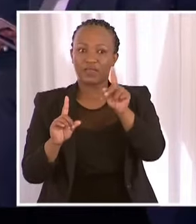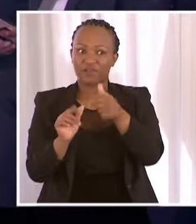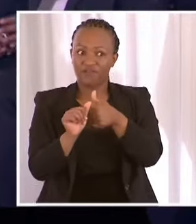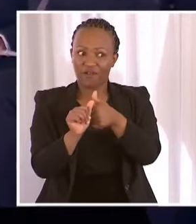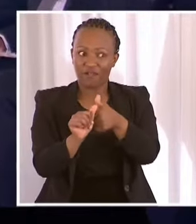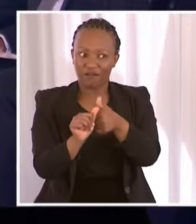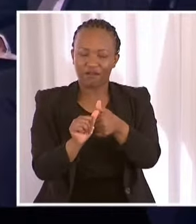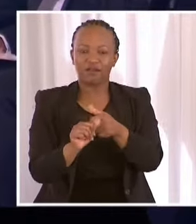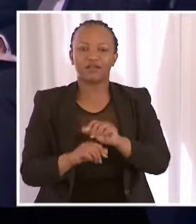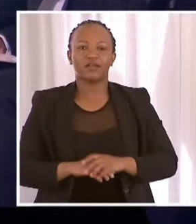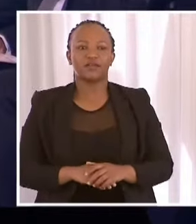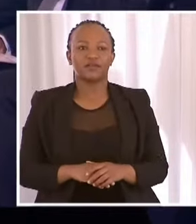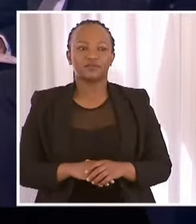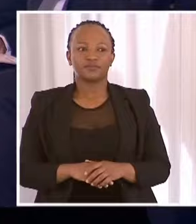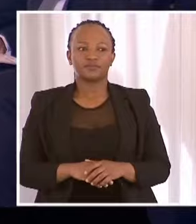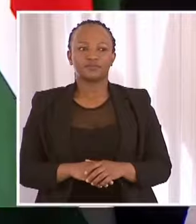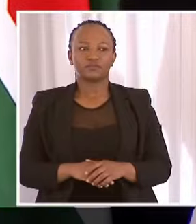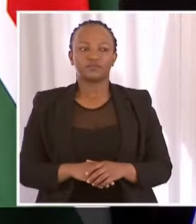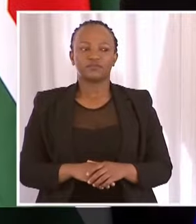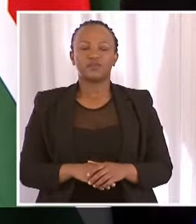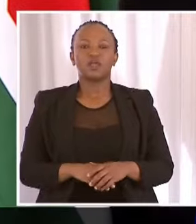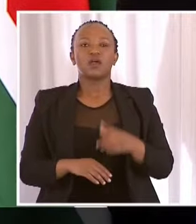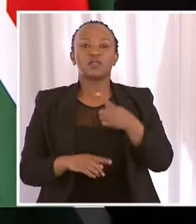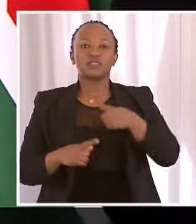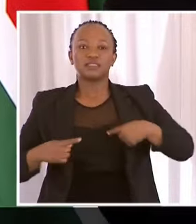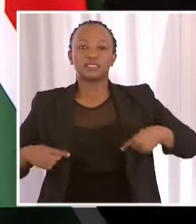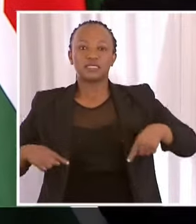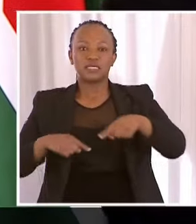live. Sing Amasoja